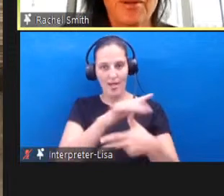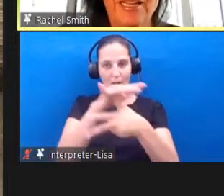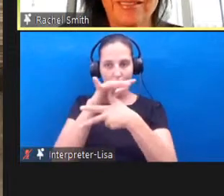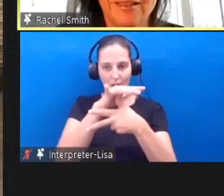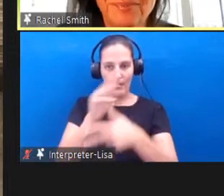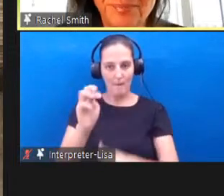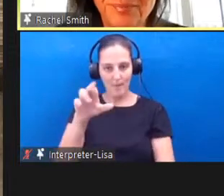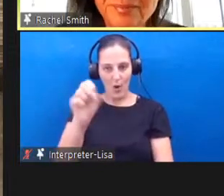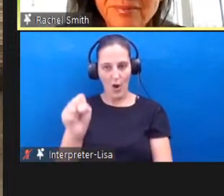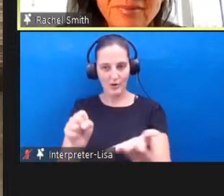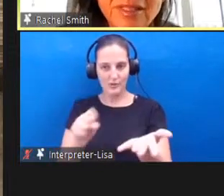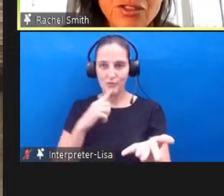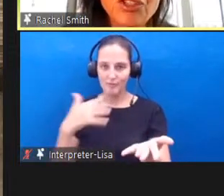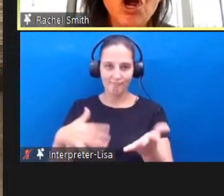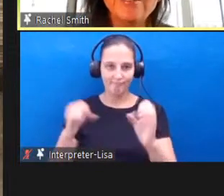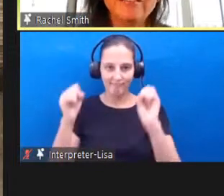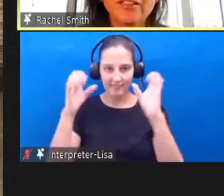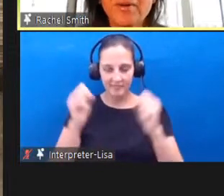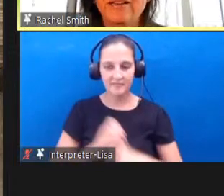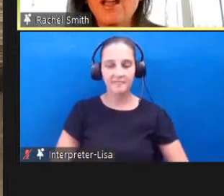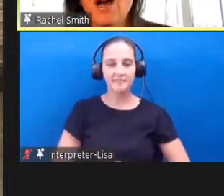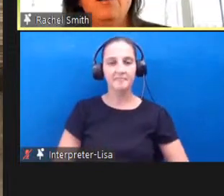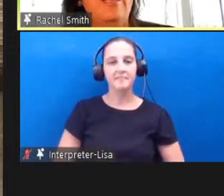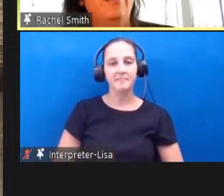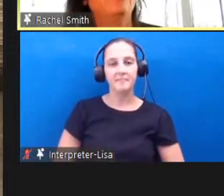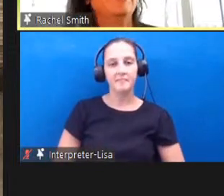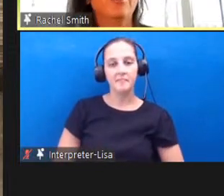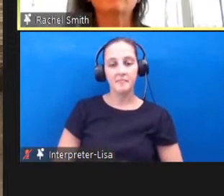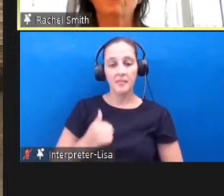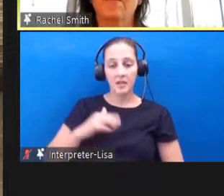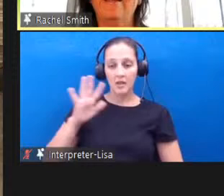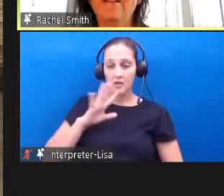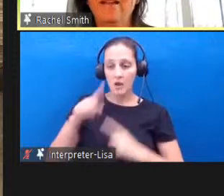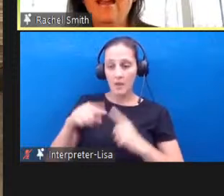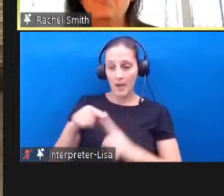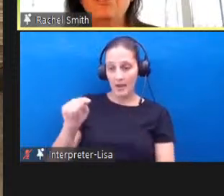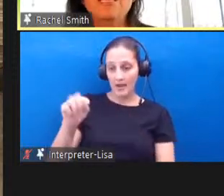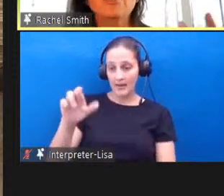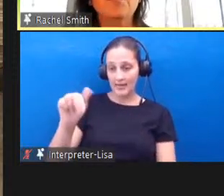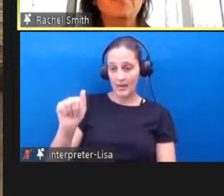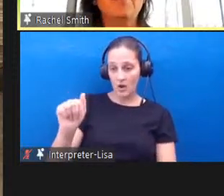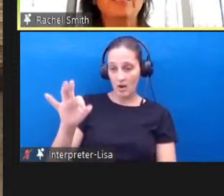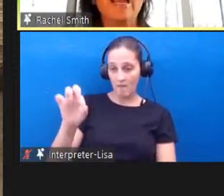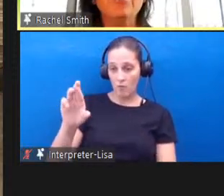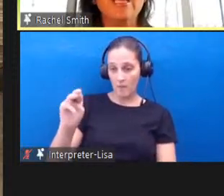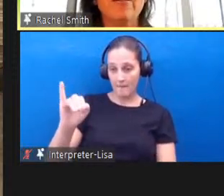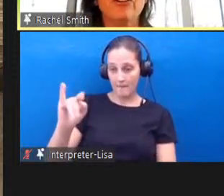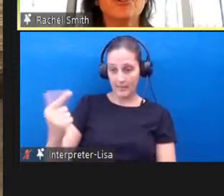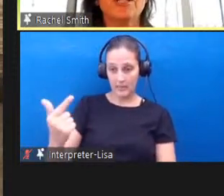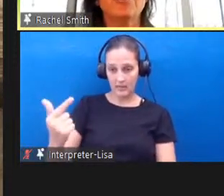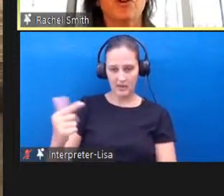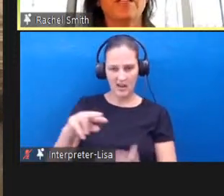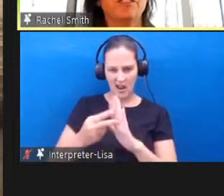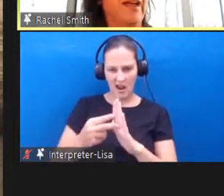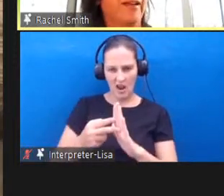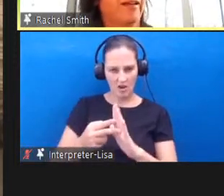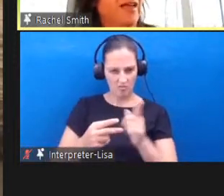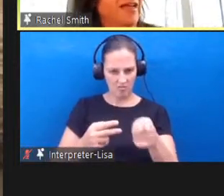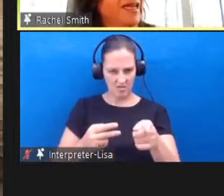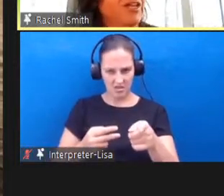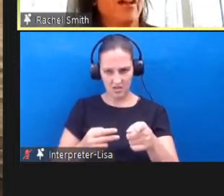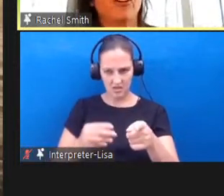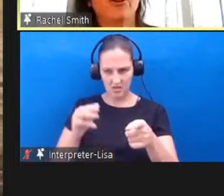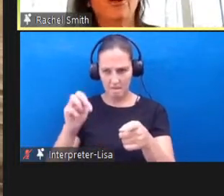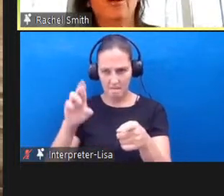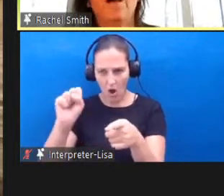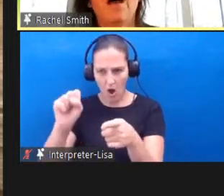Mars, and that's pretty amazing. So I was talking a little bit about terraforming, and we think a little bit about, can we ever transform this planet? Can